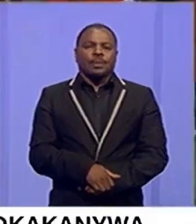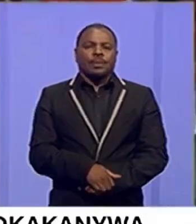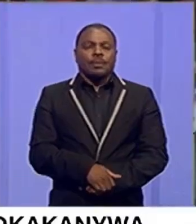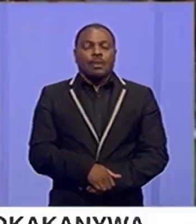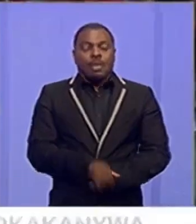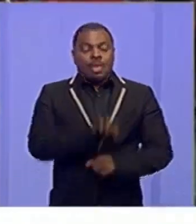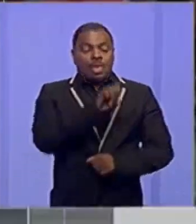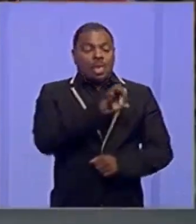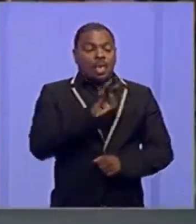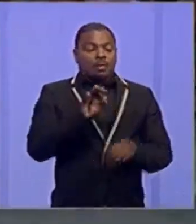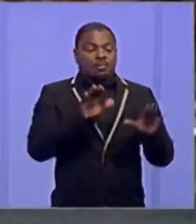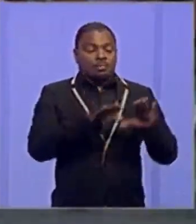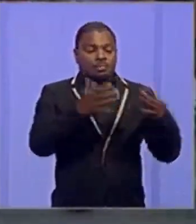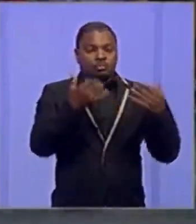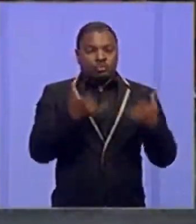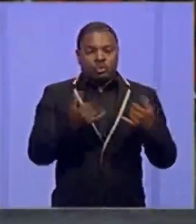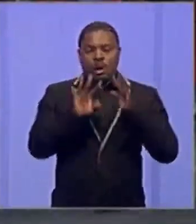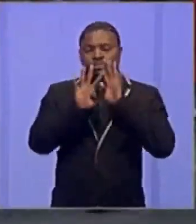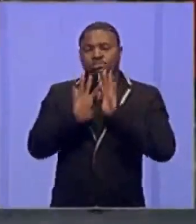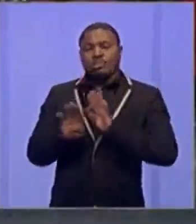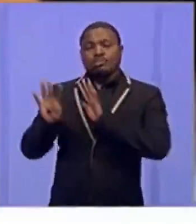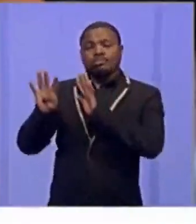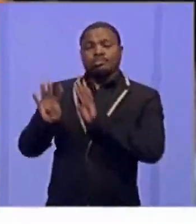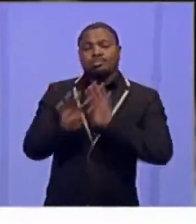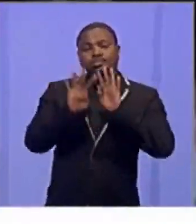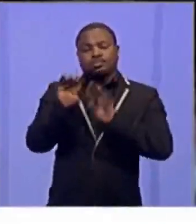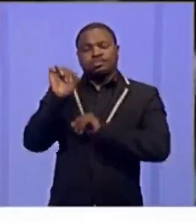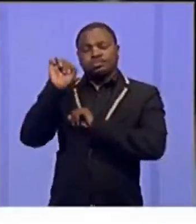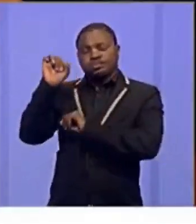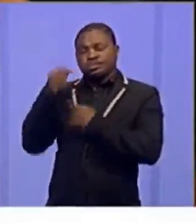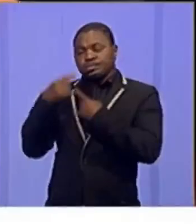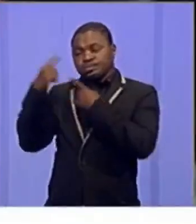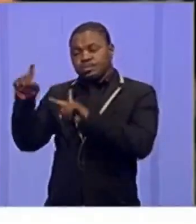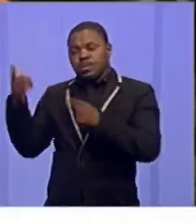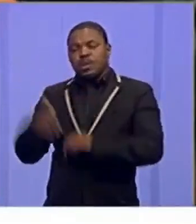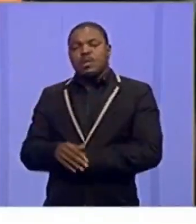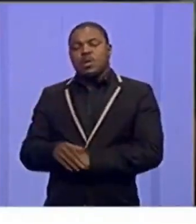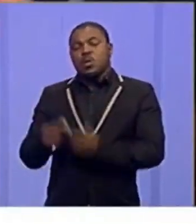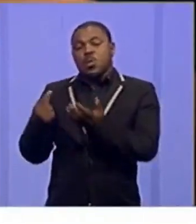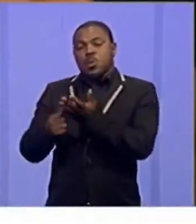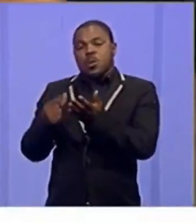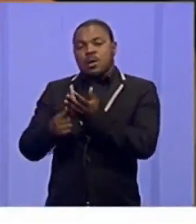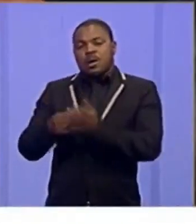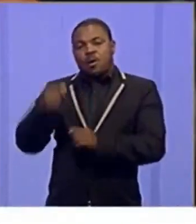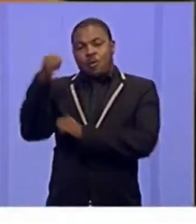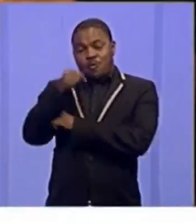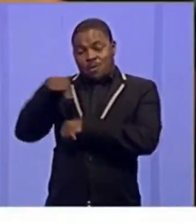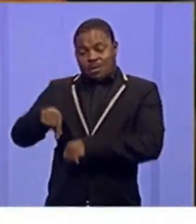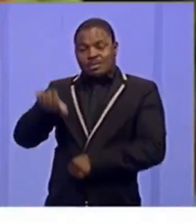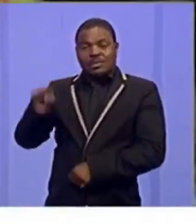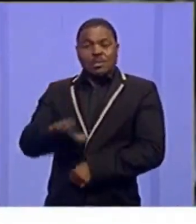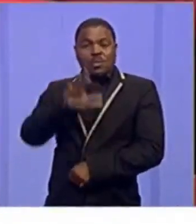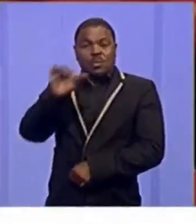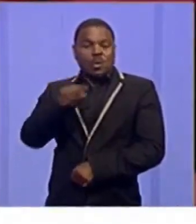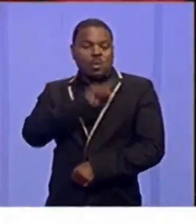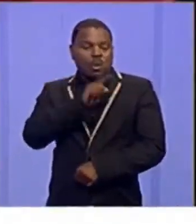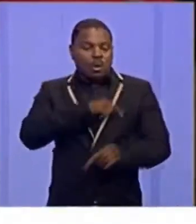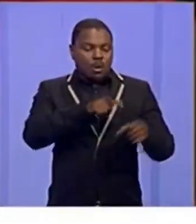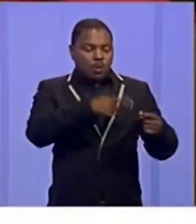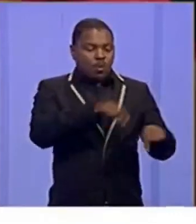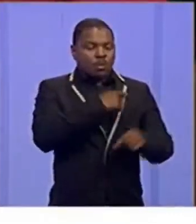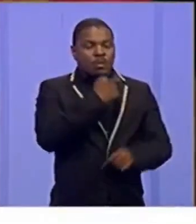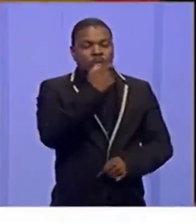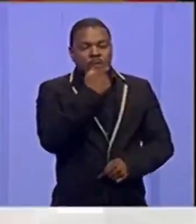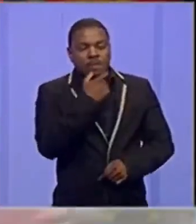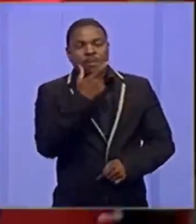Mokgatlo wa EFF o hlwele gwantetše dikantorong tša botseta bja naga ya Uganda bjalo ka maiteko wa go thekga sehlopha sa batho bao ba ratanago ka bombotee